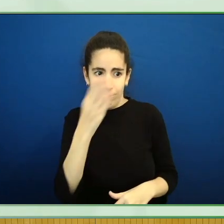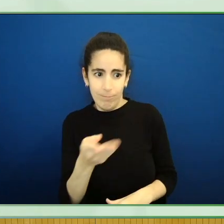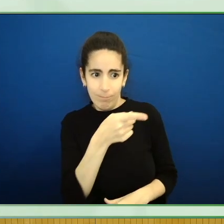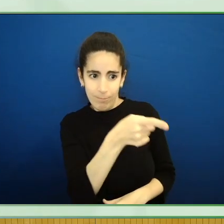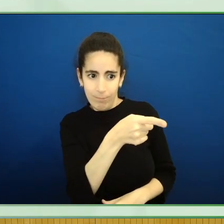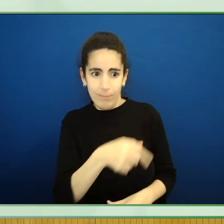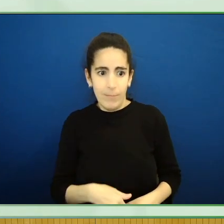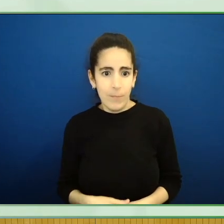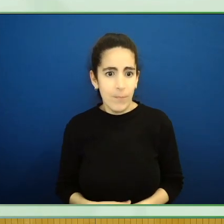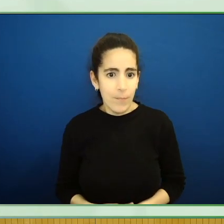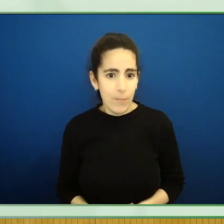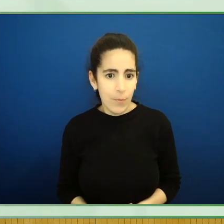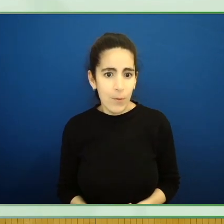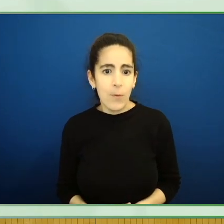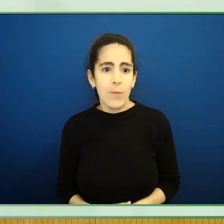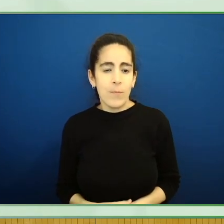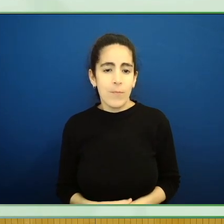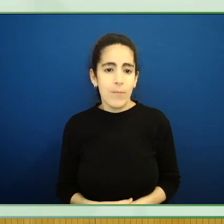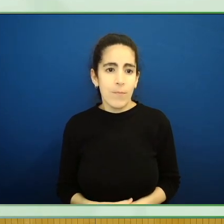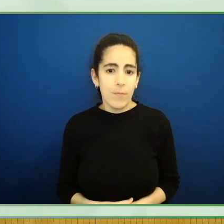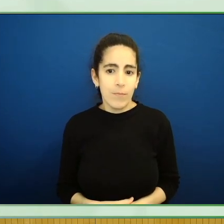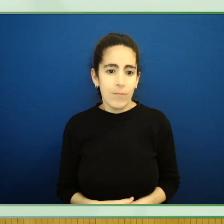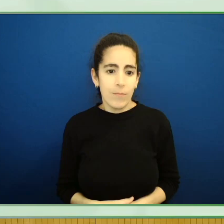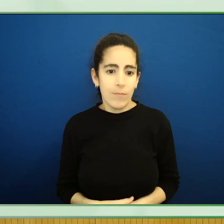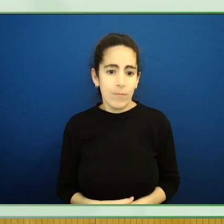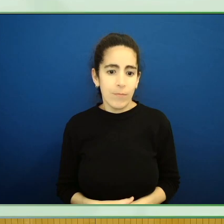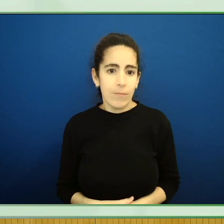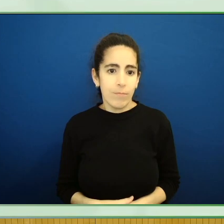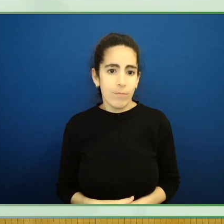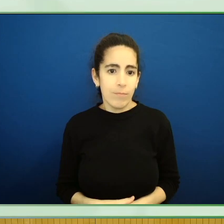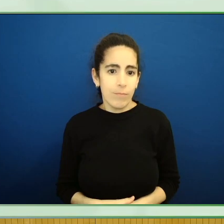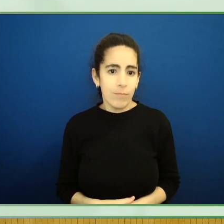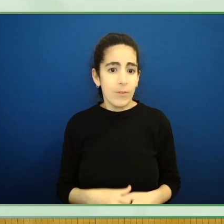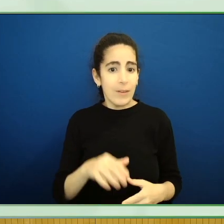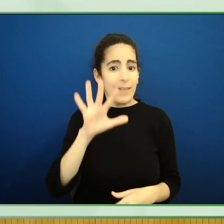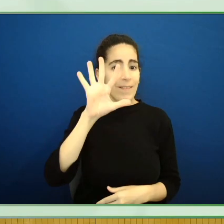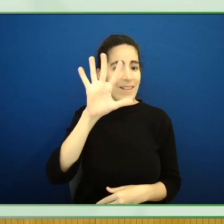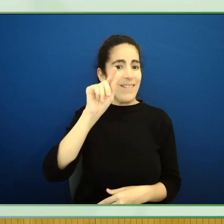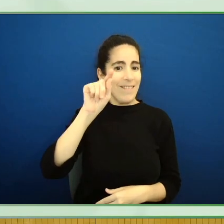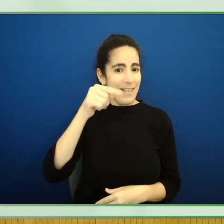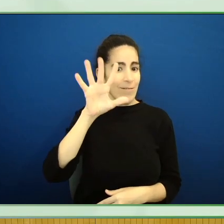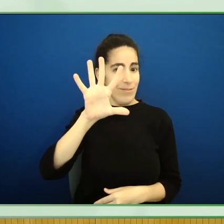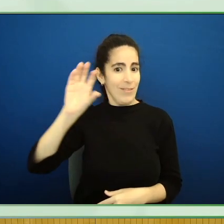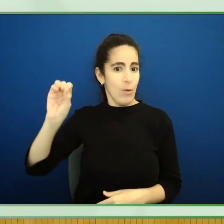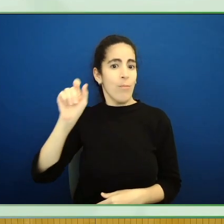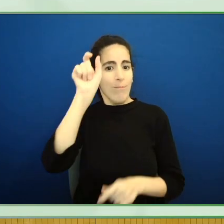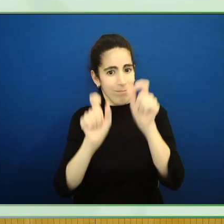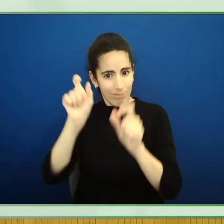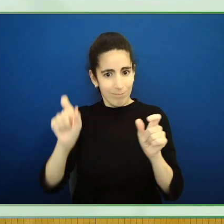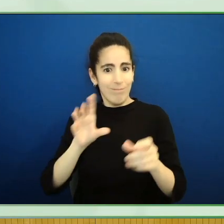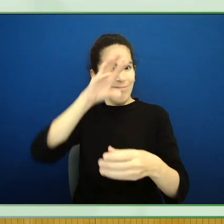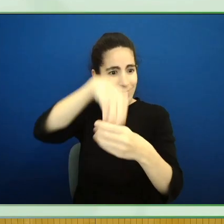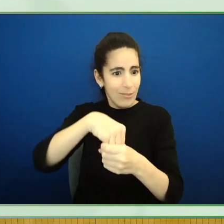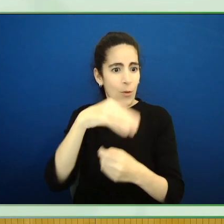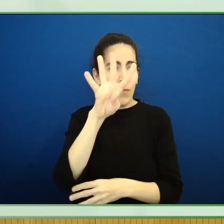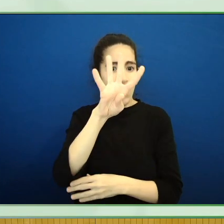Okay, so there's 5,500 users in 40 different countries. This is Ukraine, Canada,